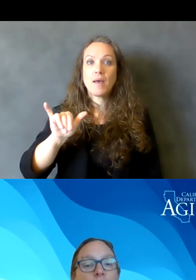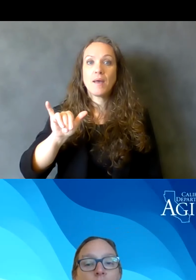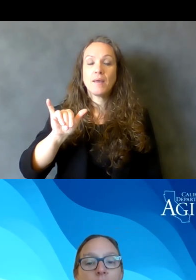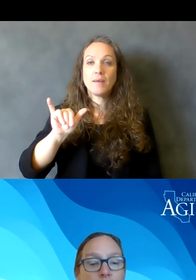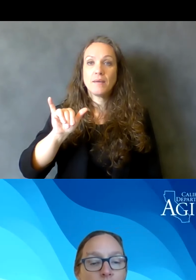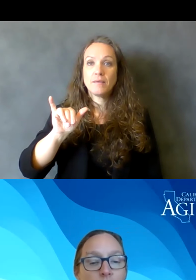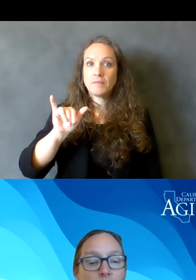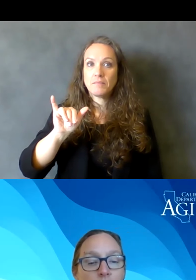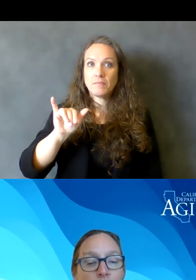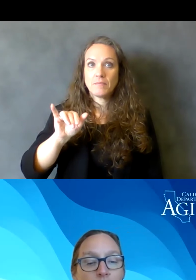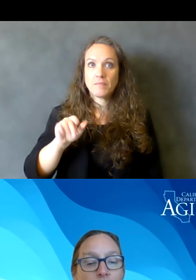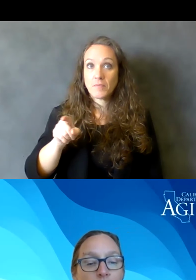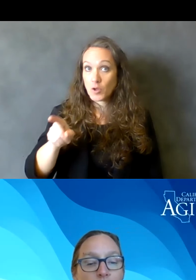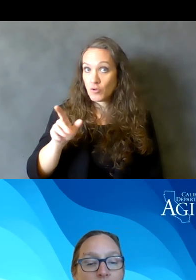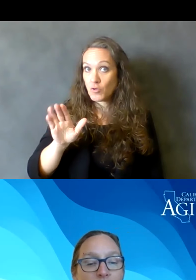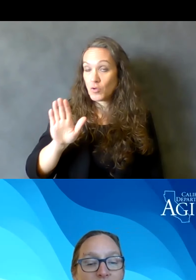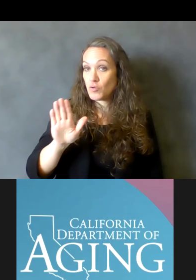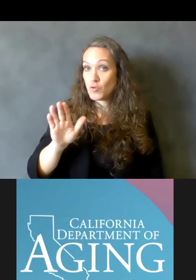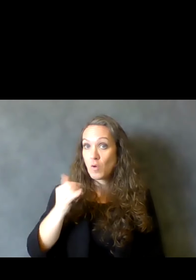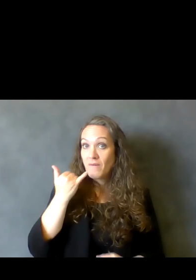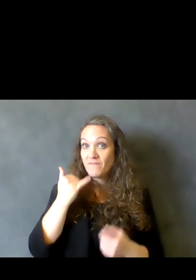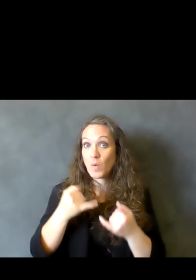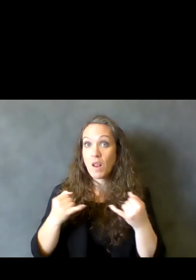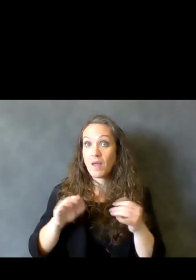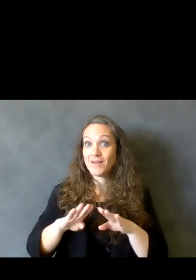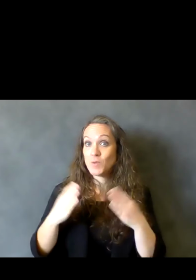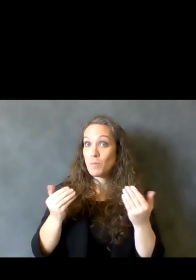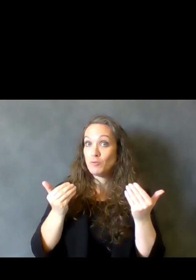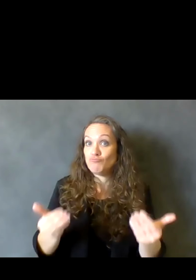myDSLC.org. Your line's been open, so just feel free to unmute and jump in.